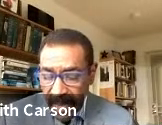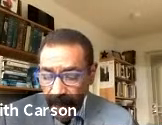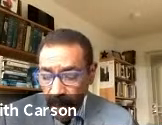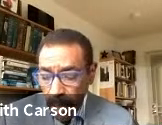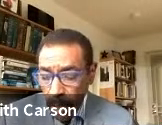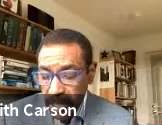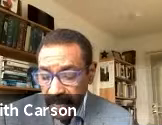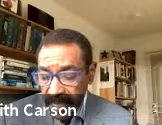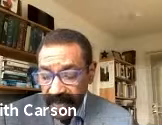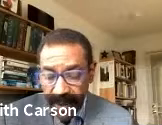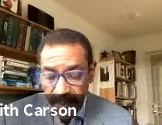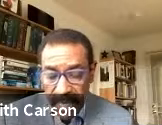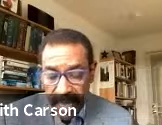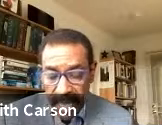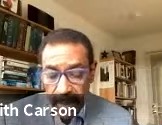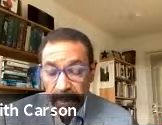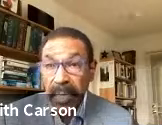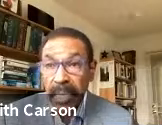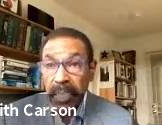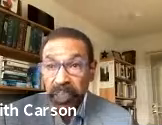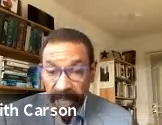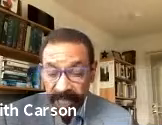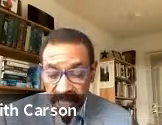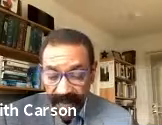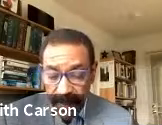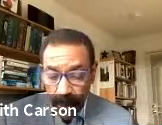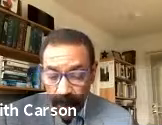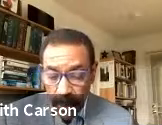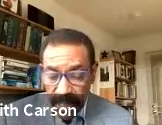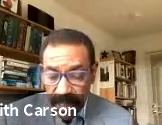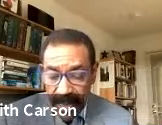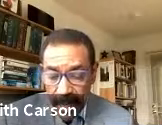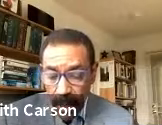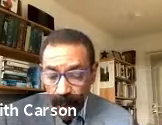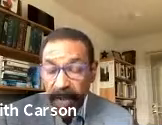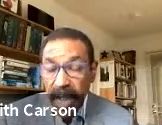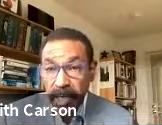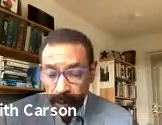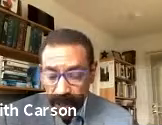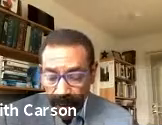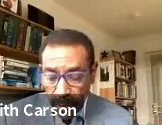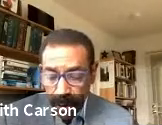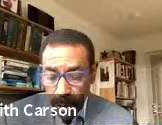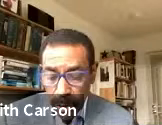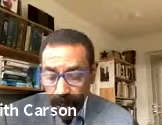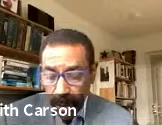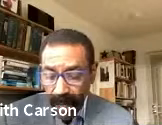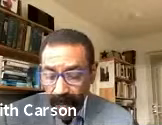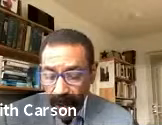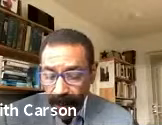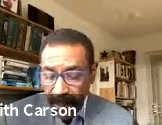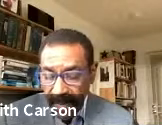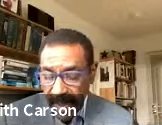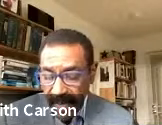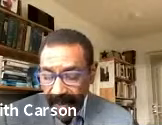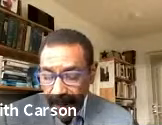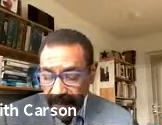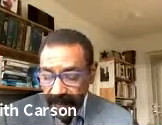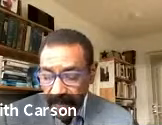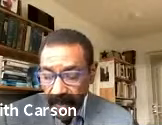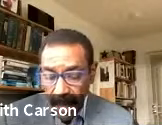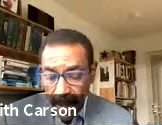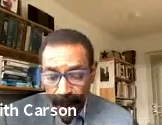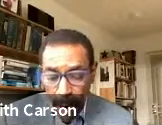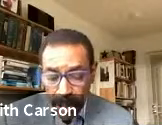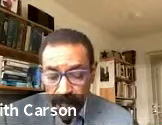Bay EDA, we're hosting a State of the Economy just this coming Wednesday with Dr. Christopher Thornburg of the Beacon